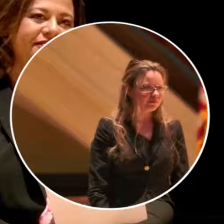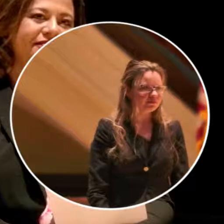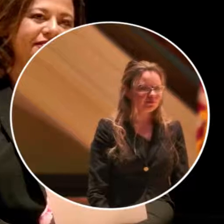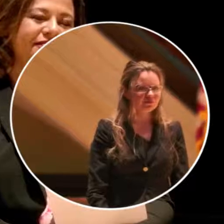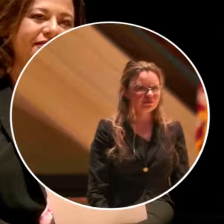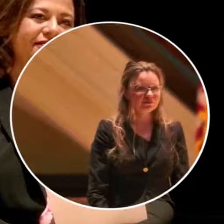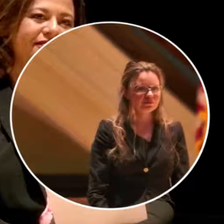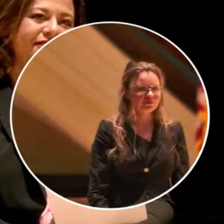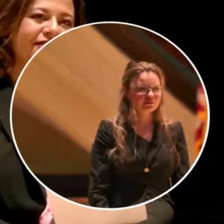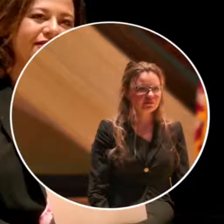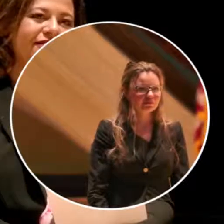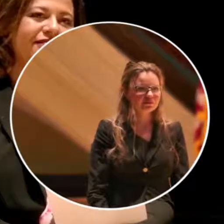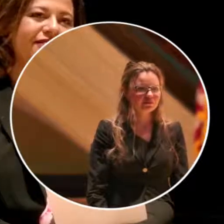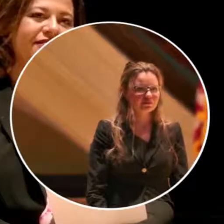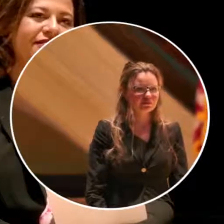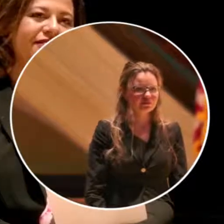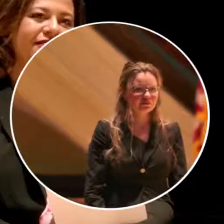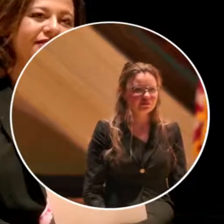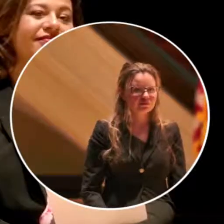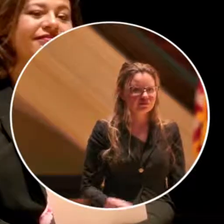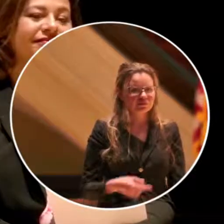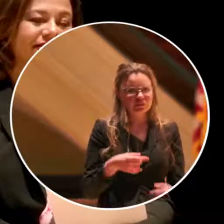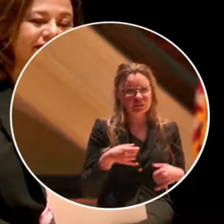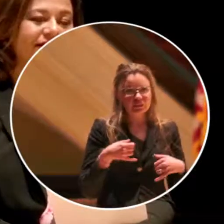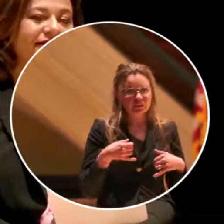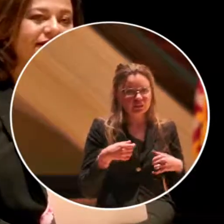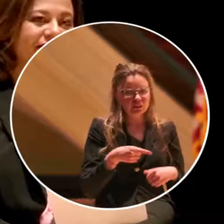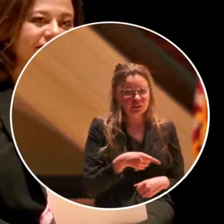She was still a force.